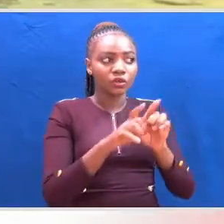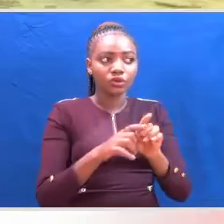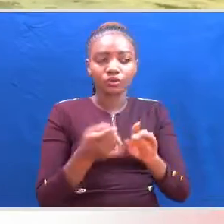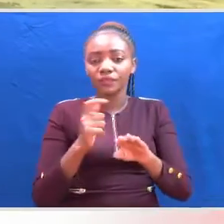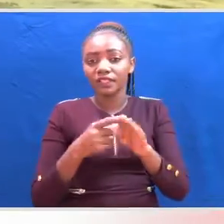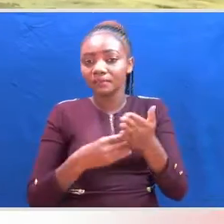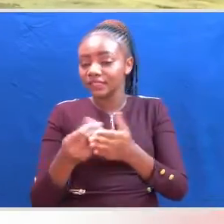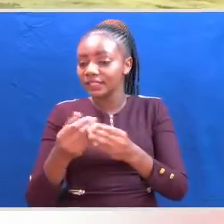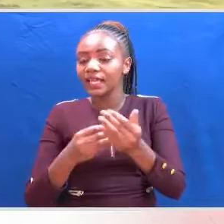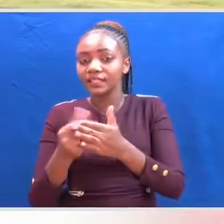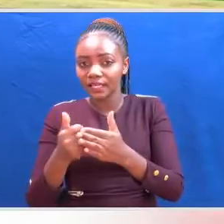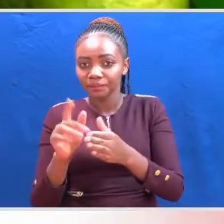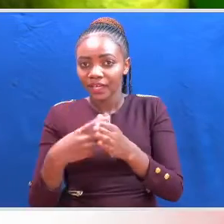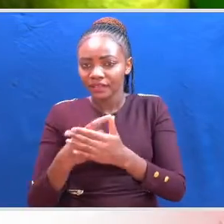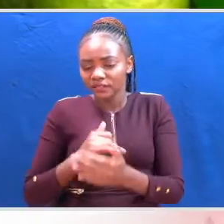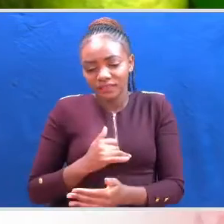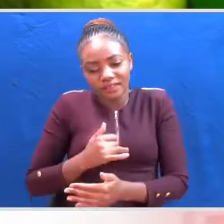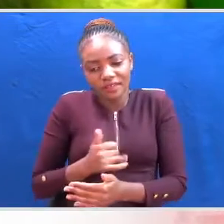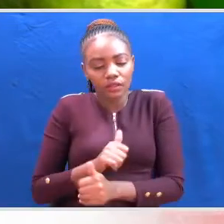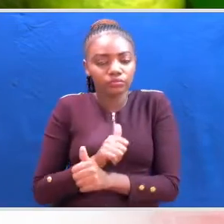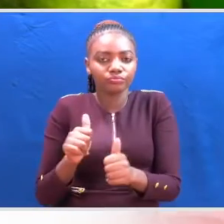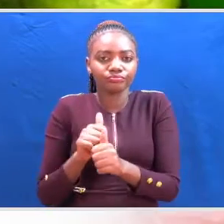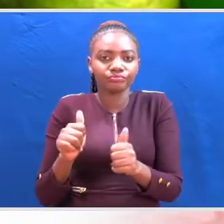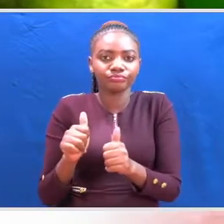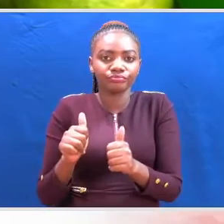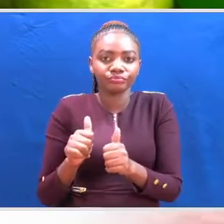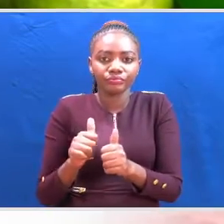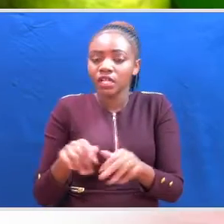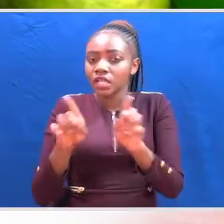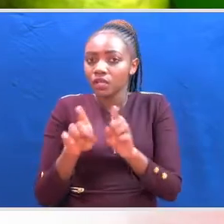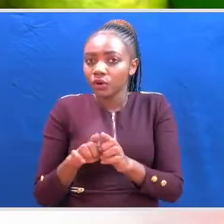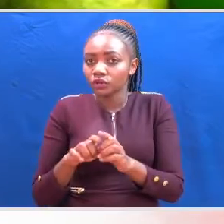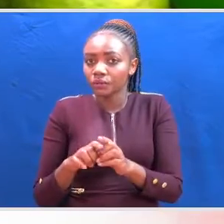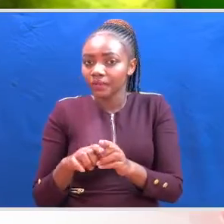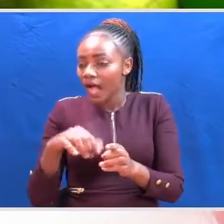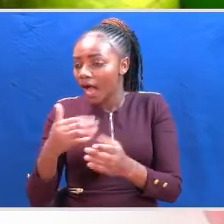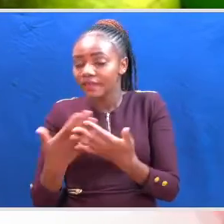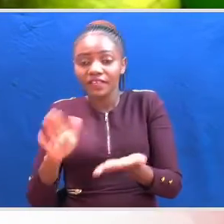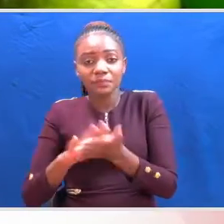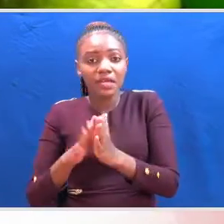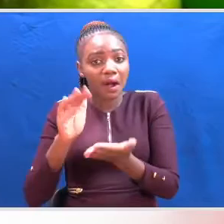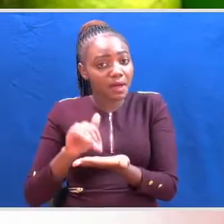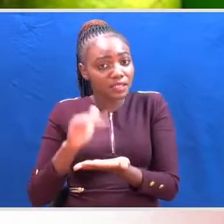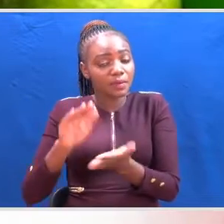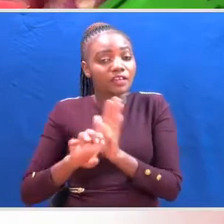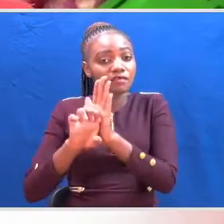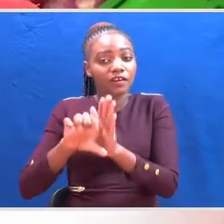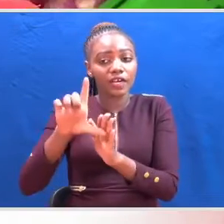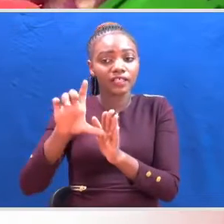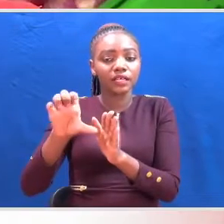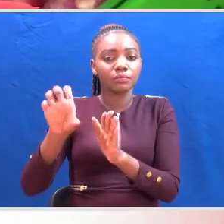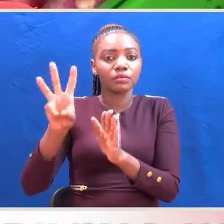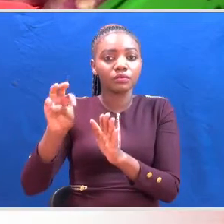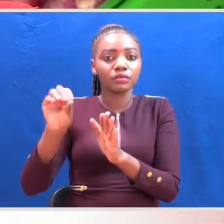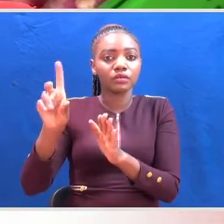the pandemic was very lucrative, as a commodity as inexpensive as lemons became the highest selling items at the groceries. Lemons